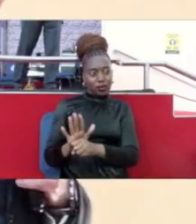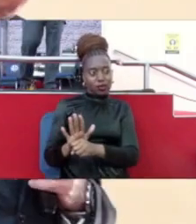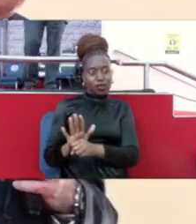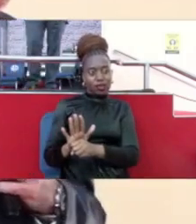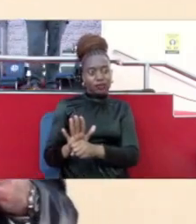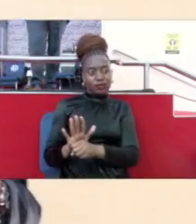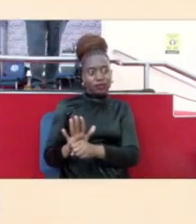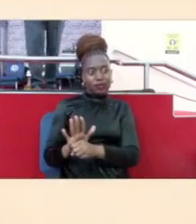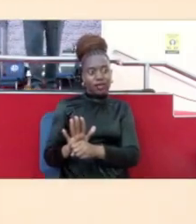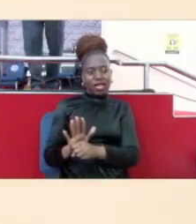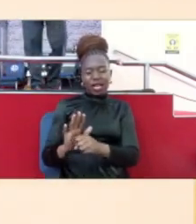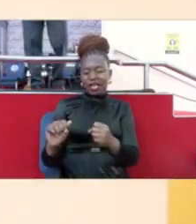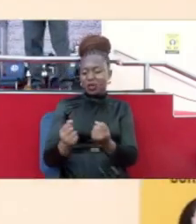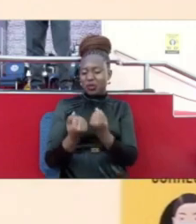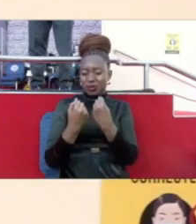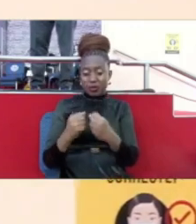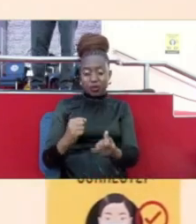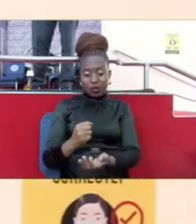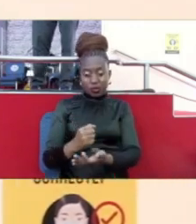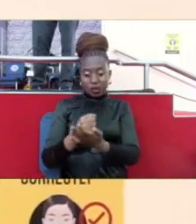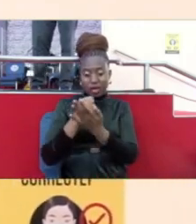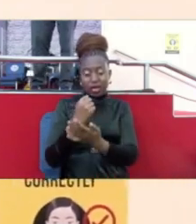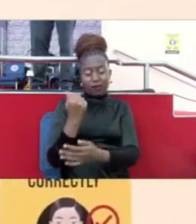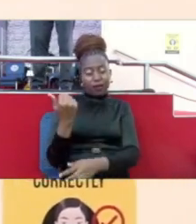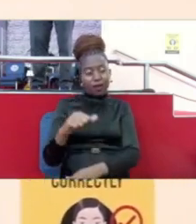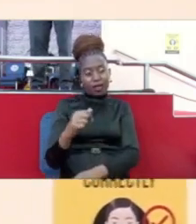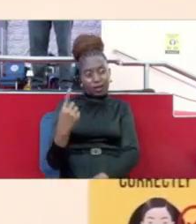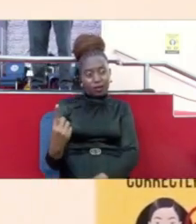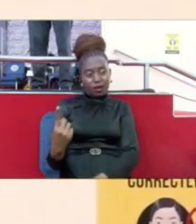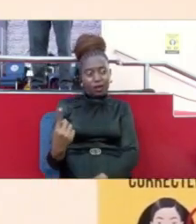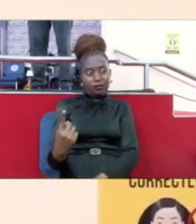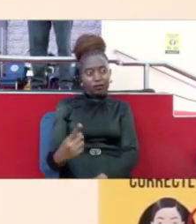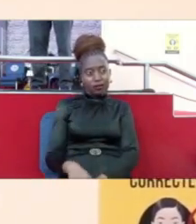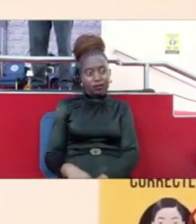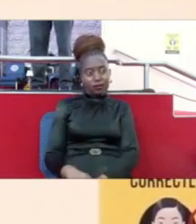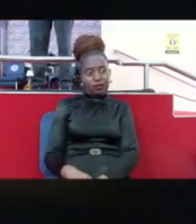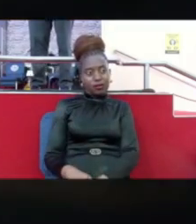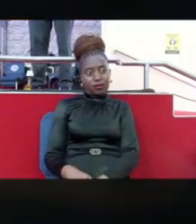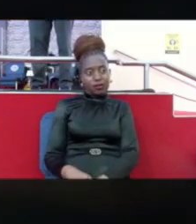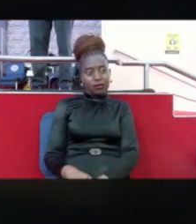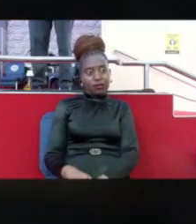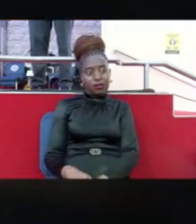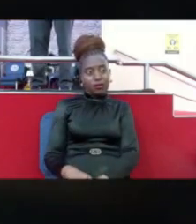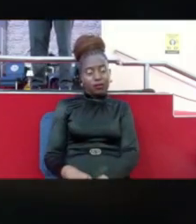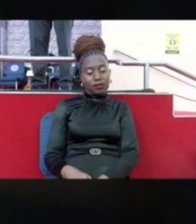that he wouldn't help anyone. Kwamba hangemsaidia yeyote. Now,